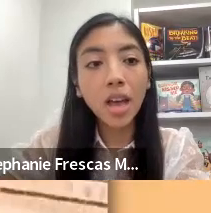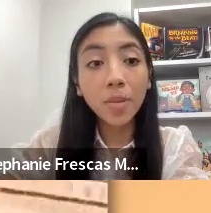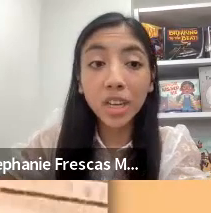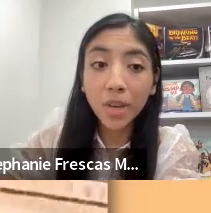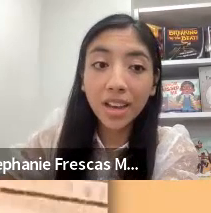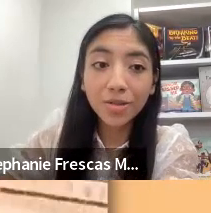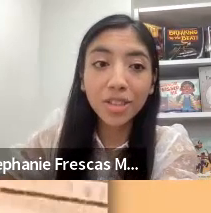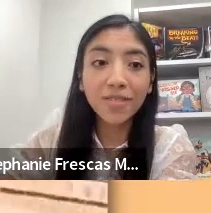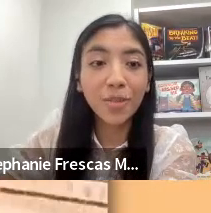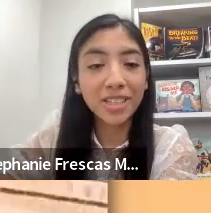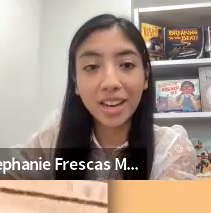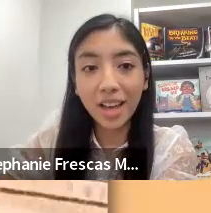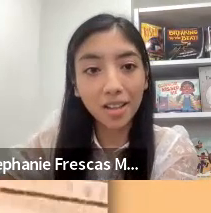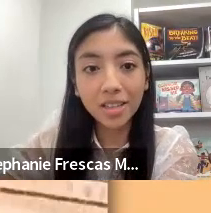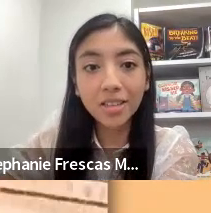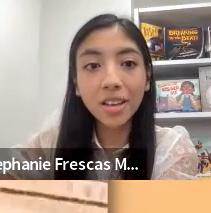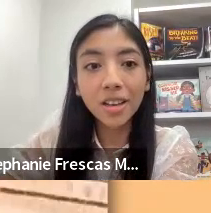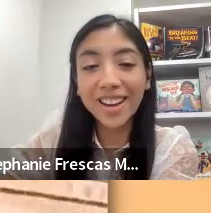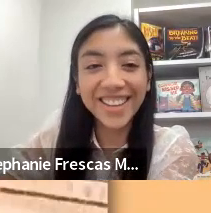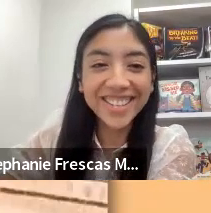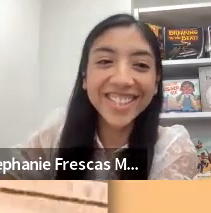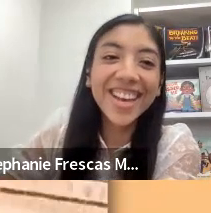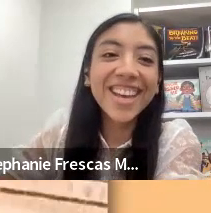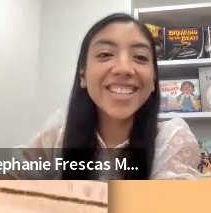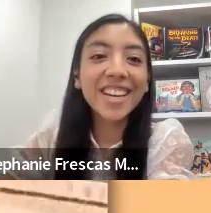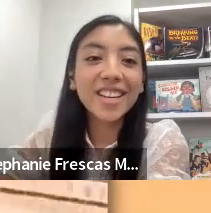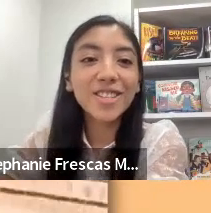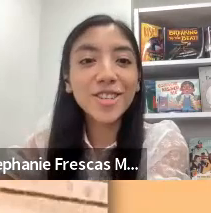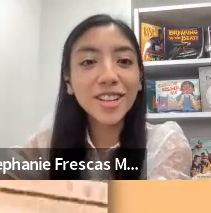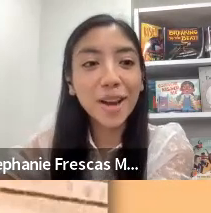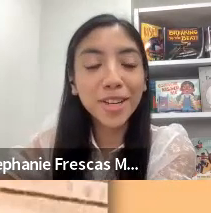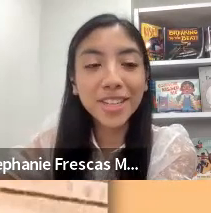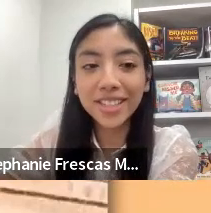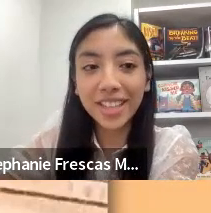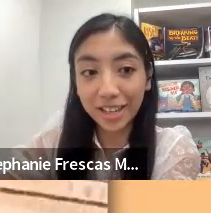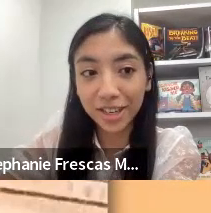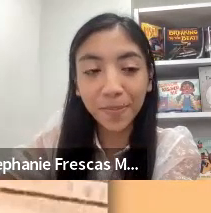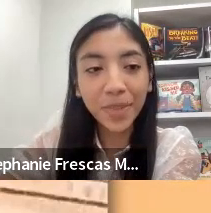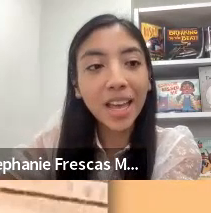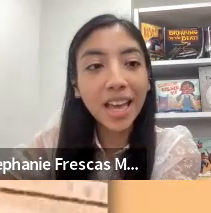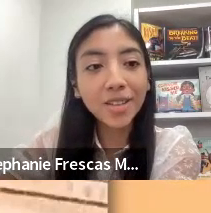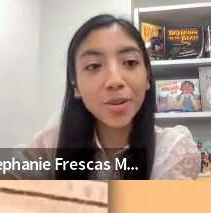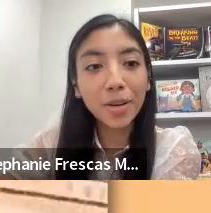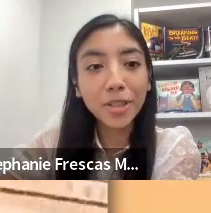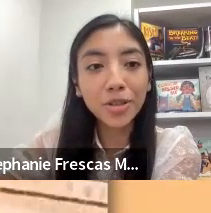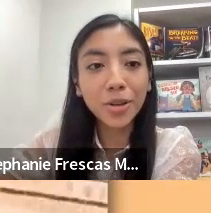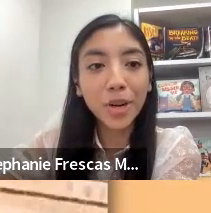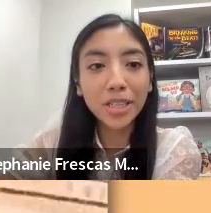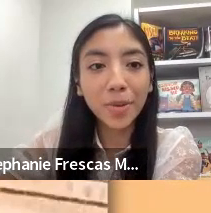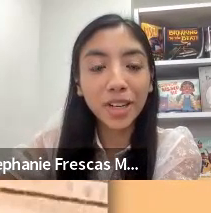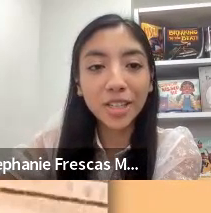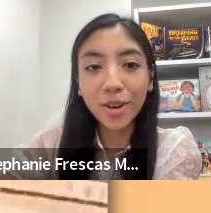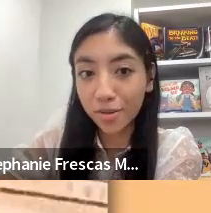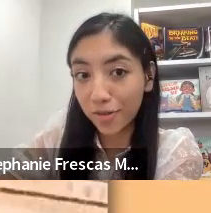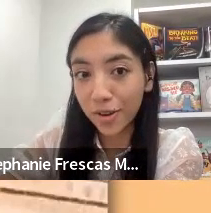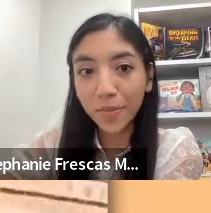otherwise. Empty and Me has received some exciting accolades, is a Junior Library Guild selection, and School Library Journal praised